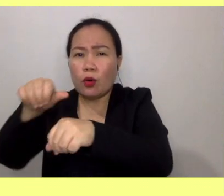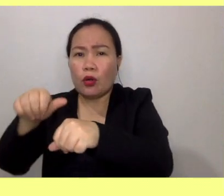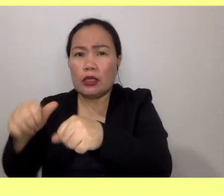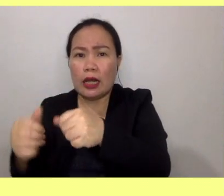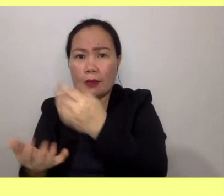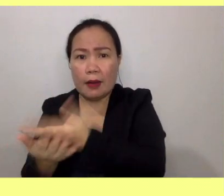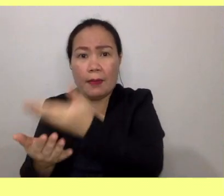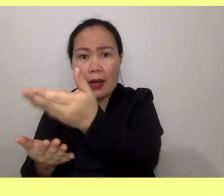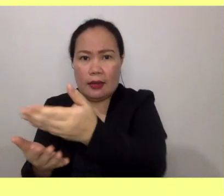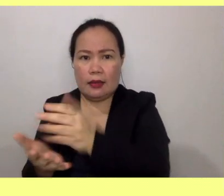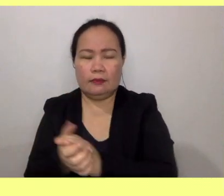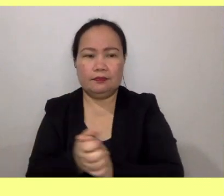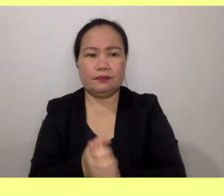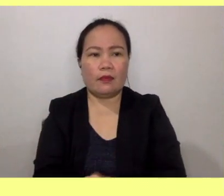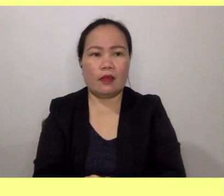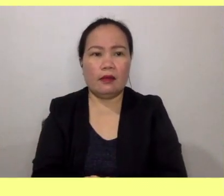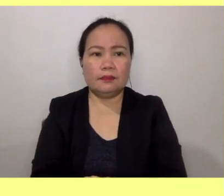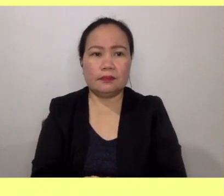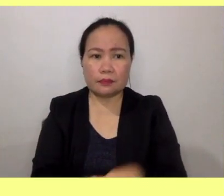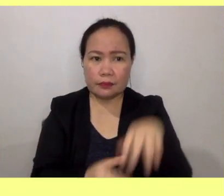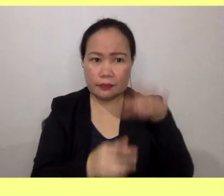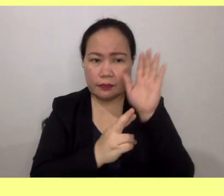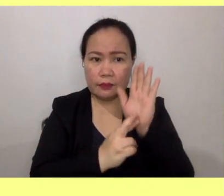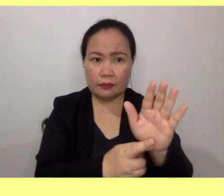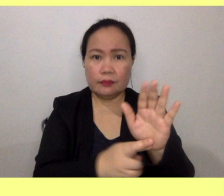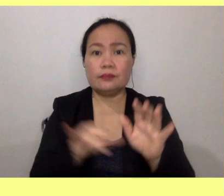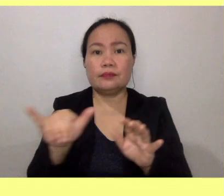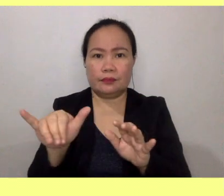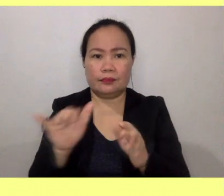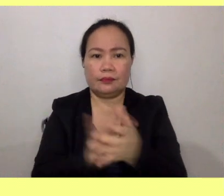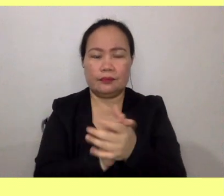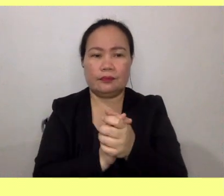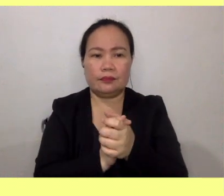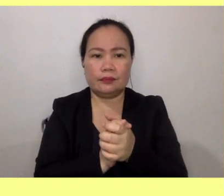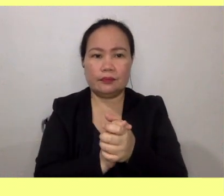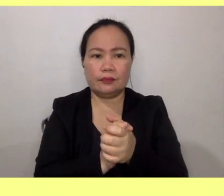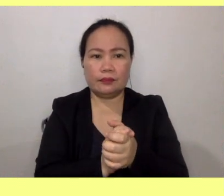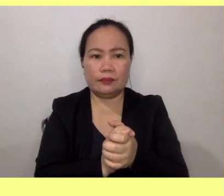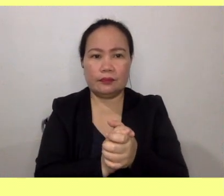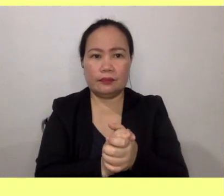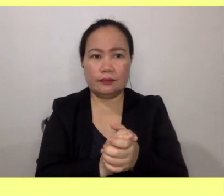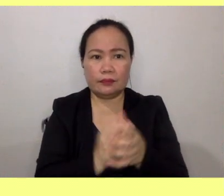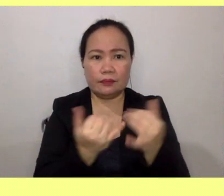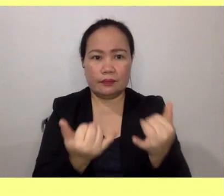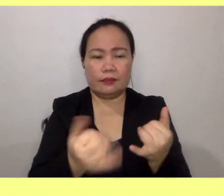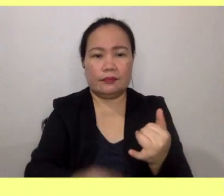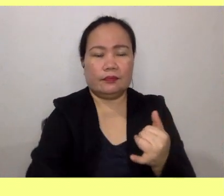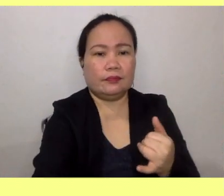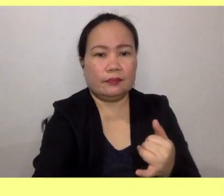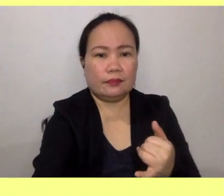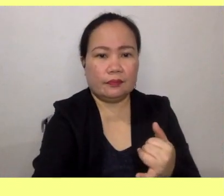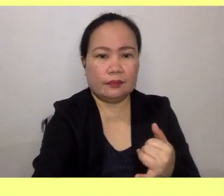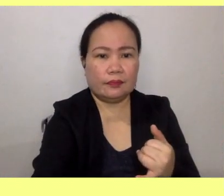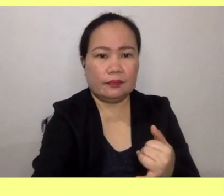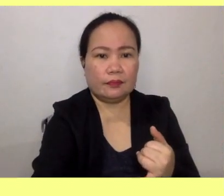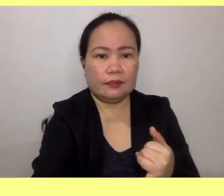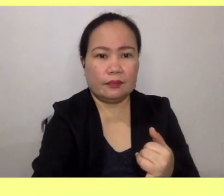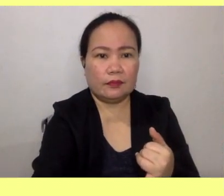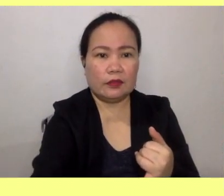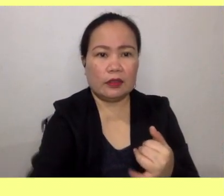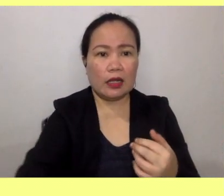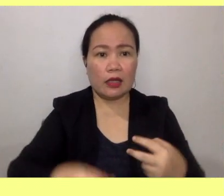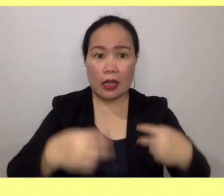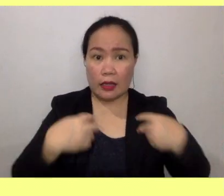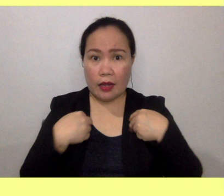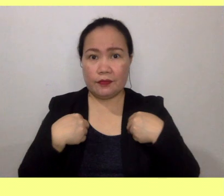na mabibili, kung ilang bote. So, i-represent natin siya as Y. Now, we